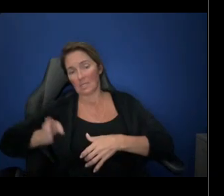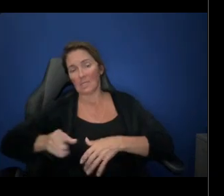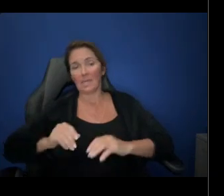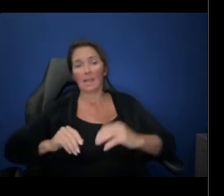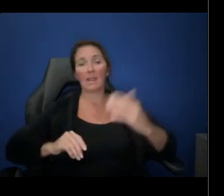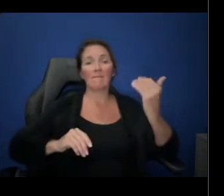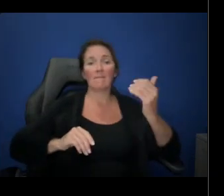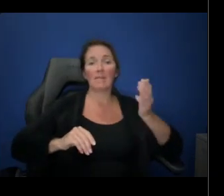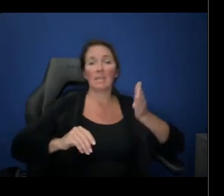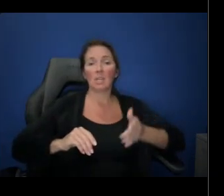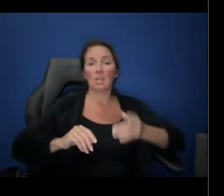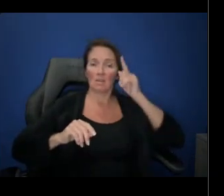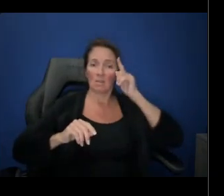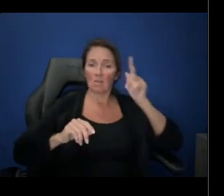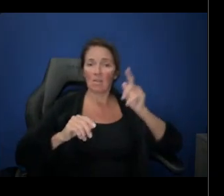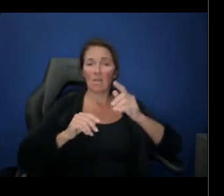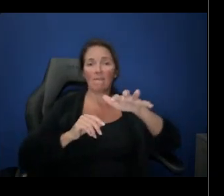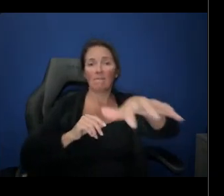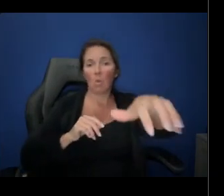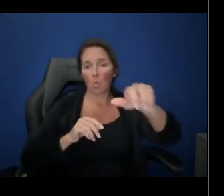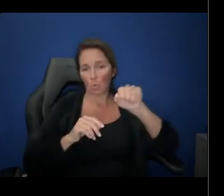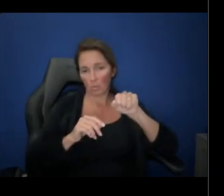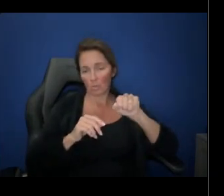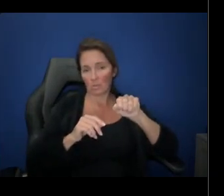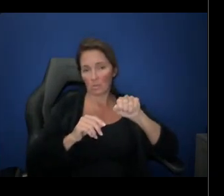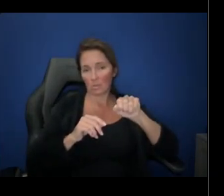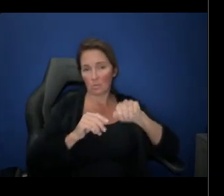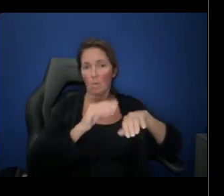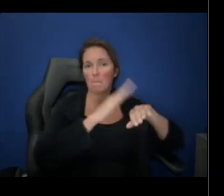15 inches for a forward reach.